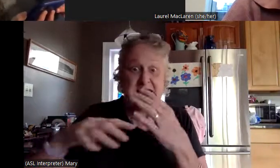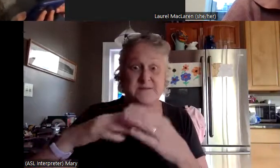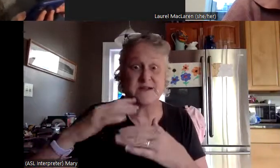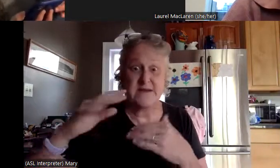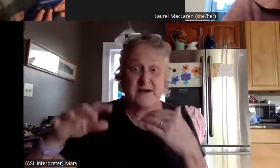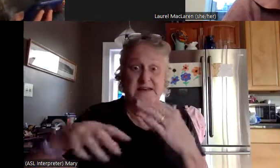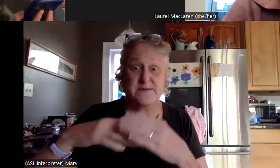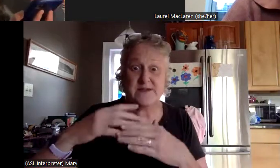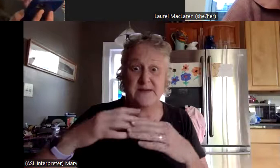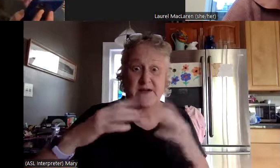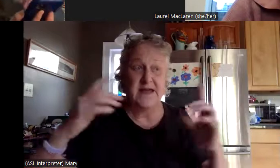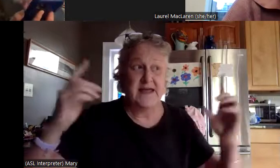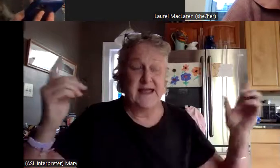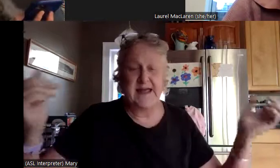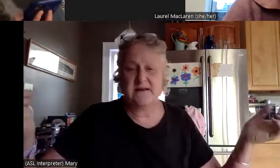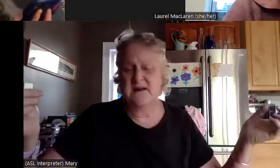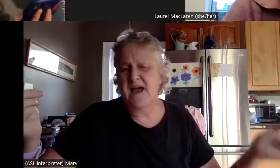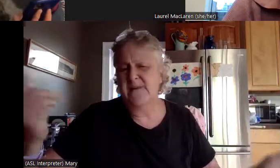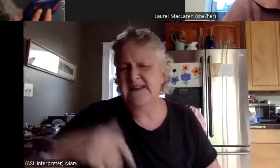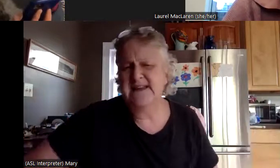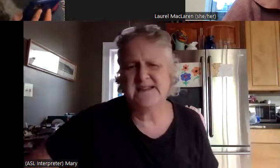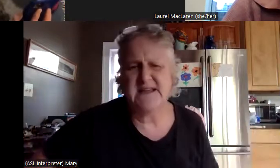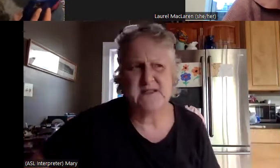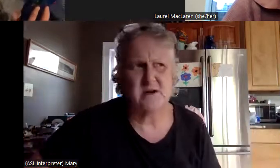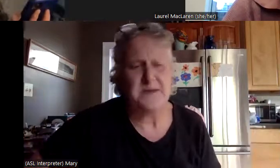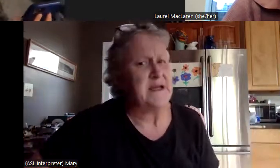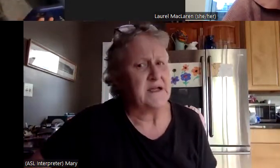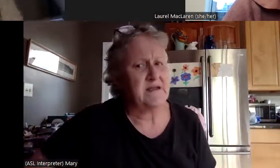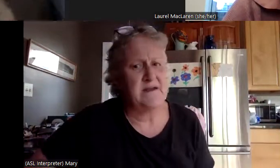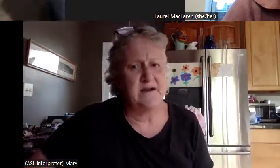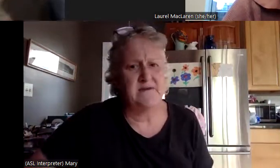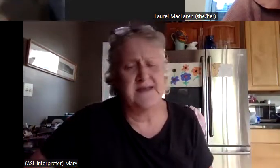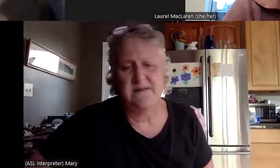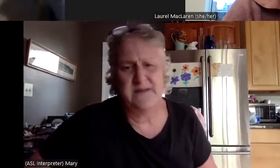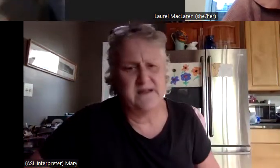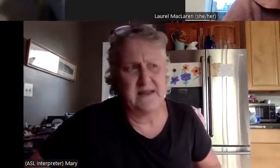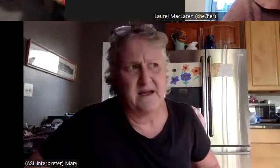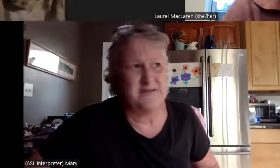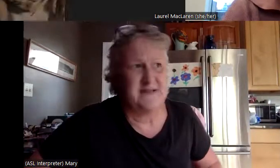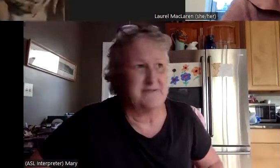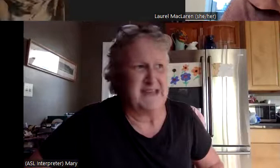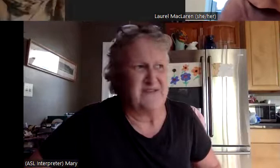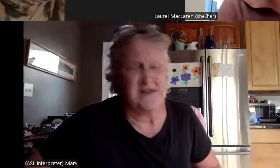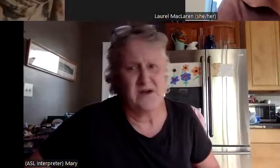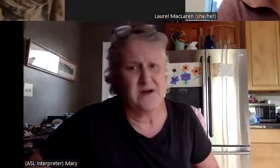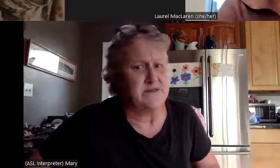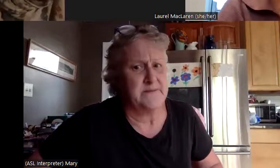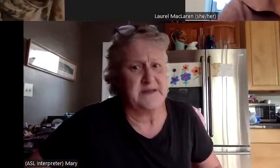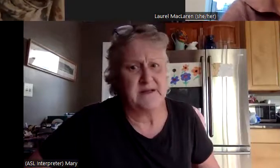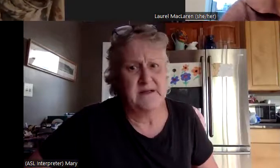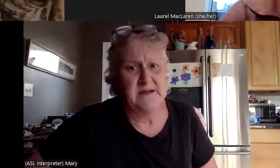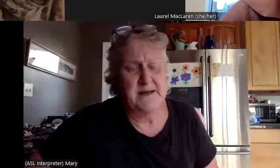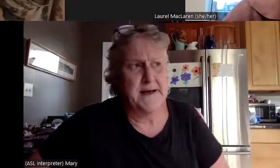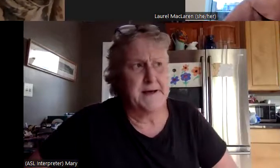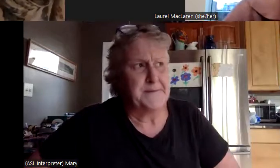like keeps coming out and keeps coming out. And I mean, king snakes are big. They can be like up to 8 feet long or